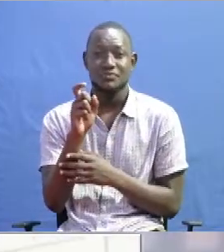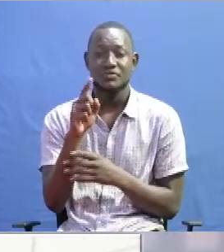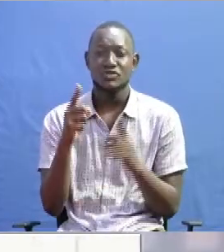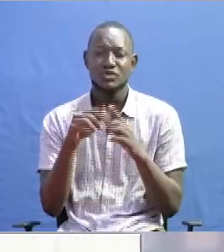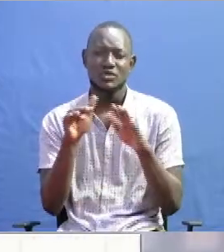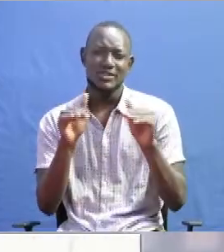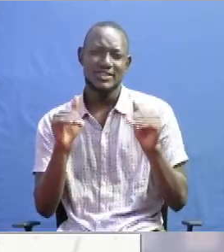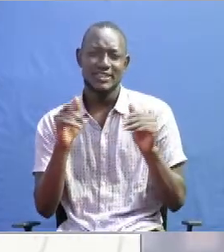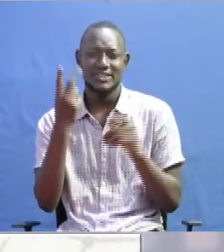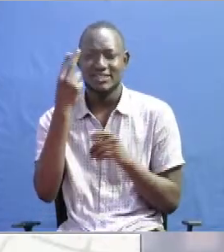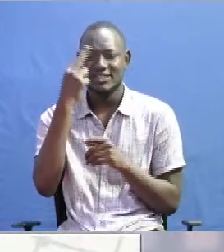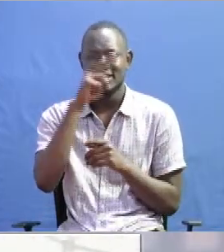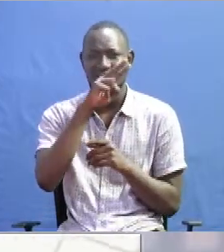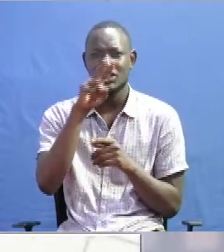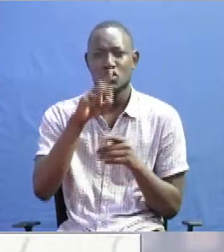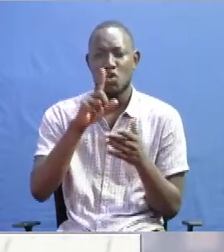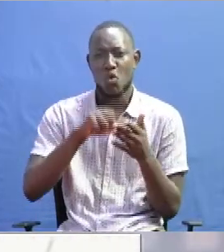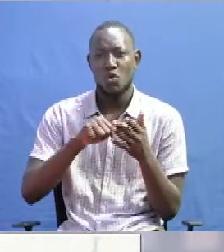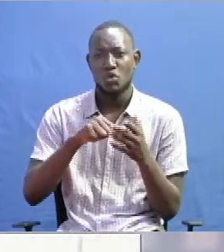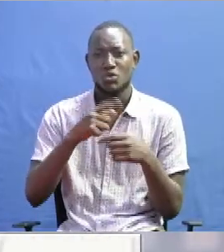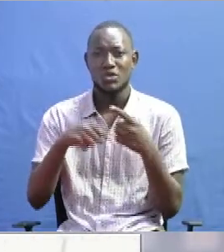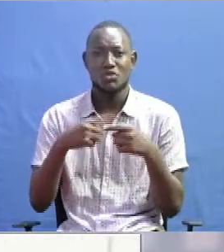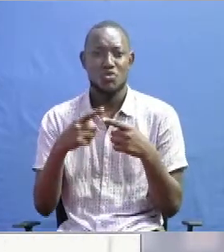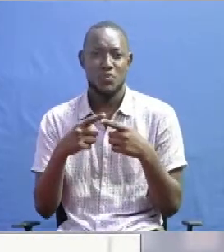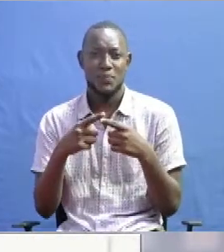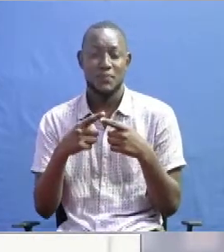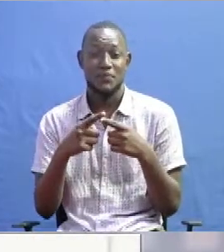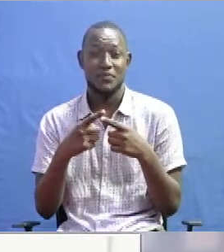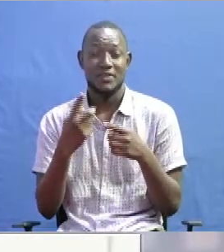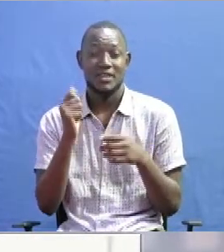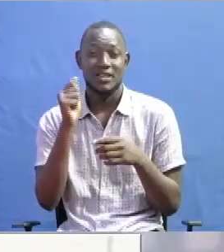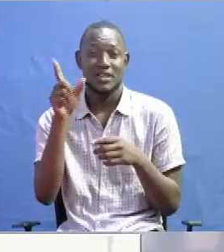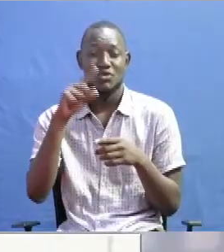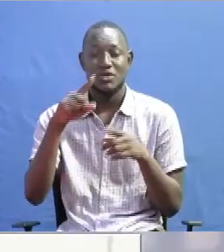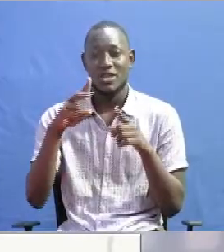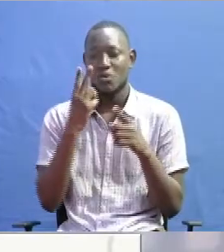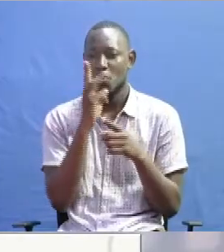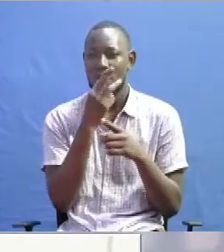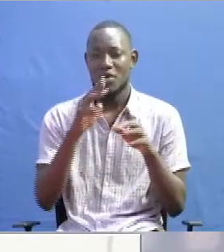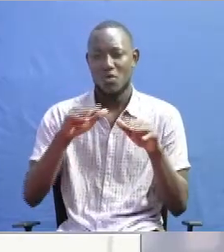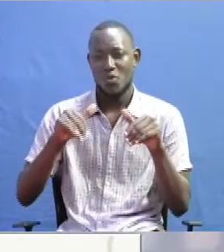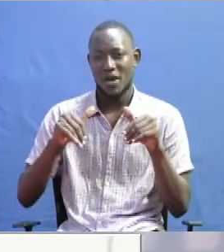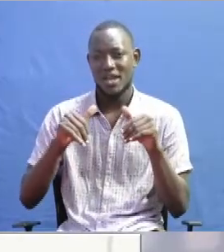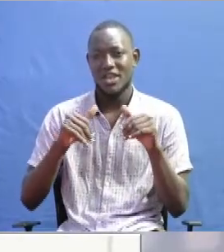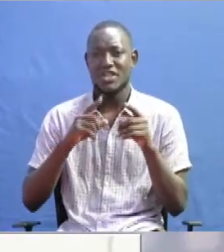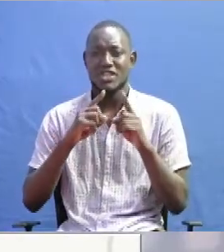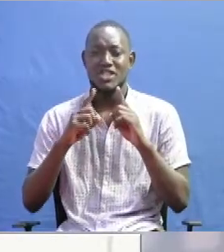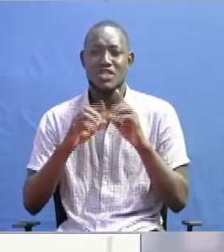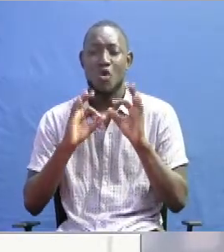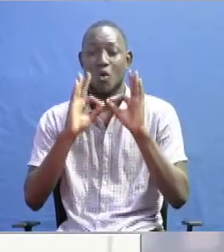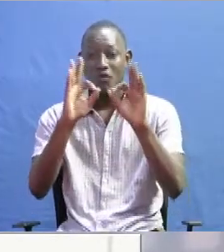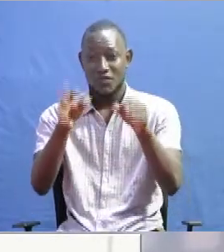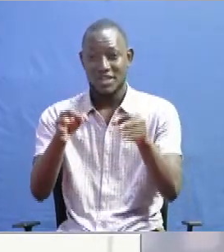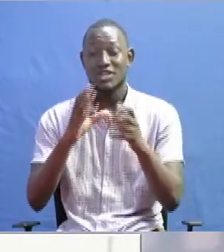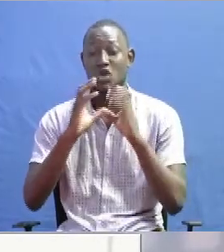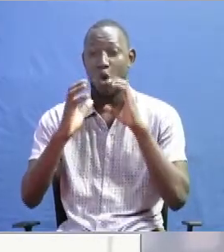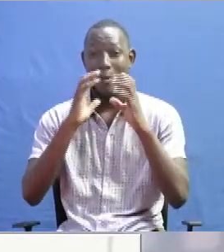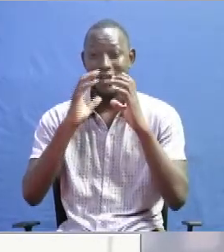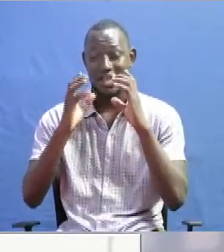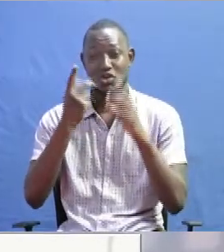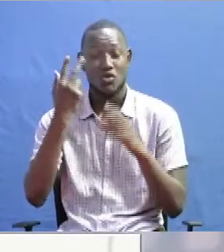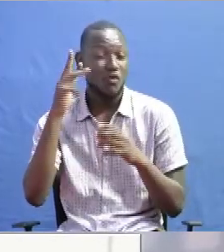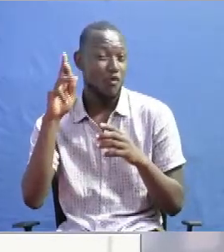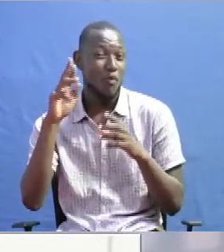see what will actually transpire, because even as we wait official communication from the Kenyan authority, but what we do know is